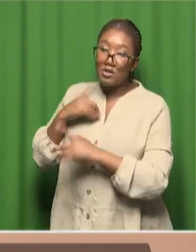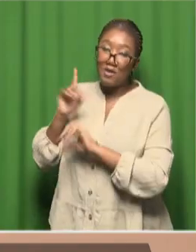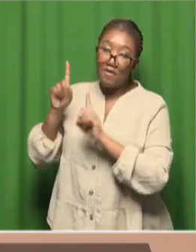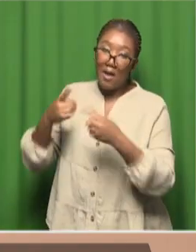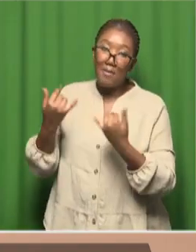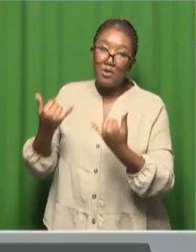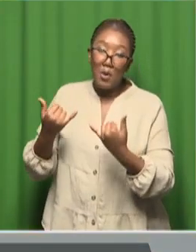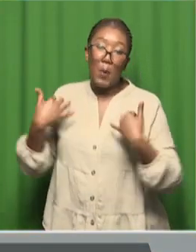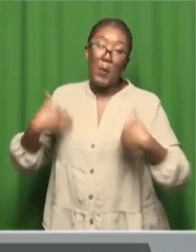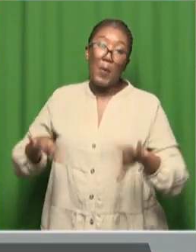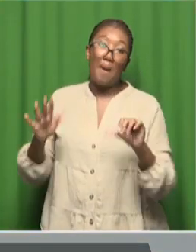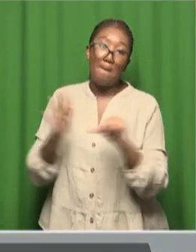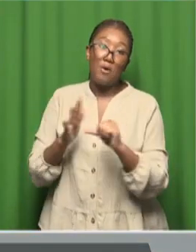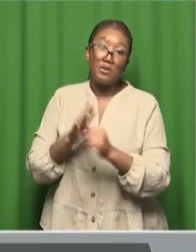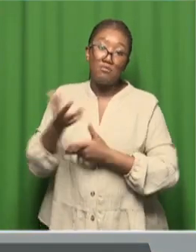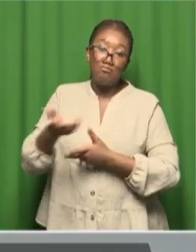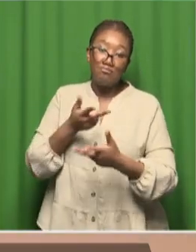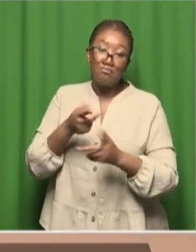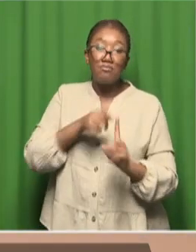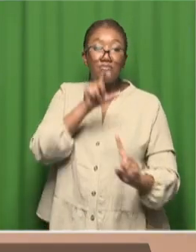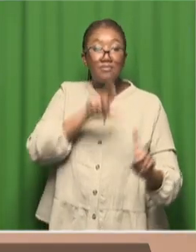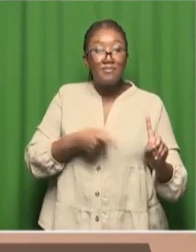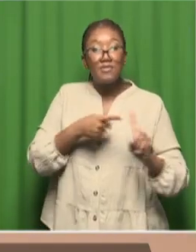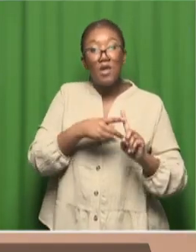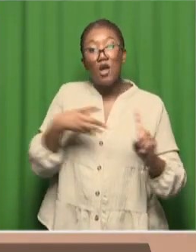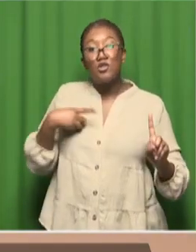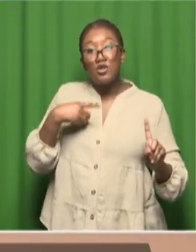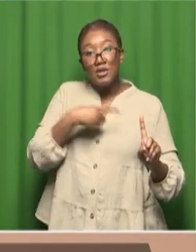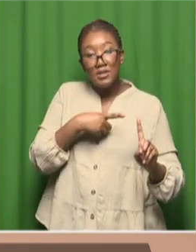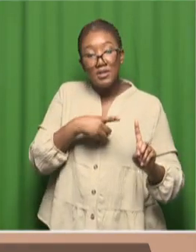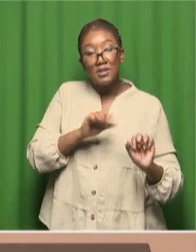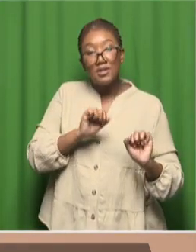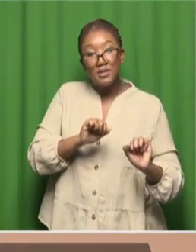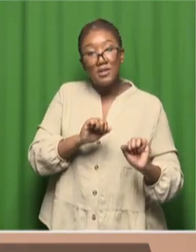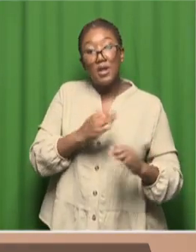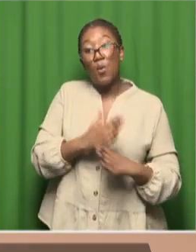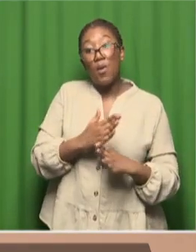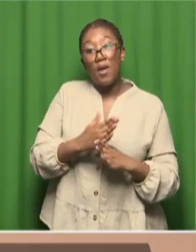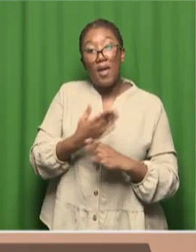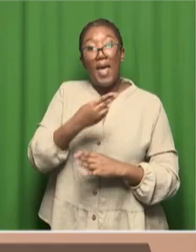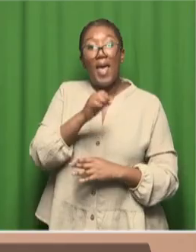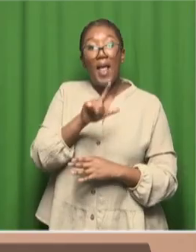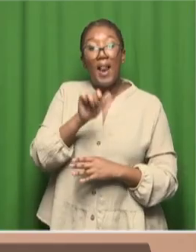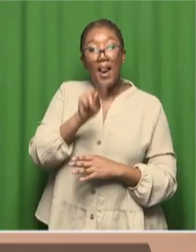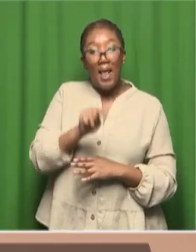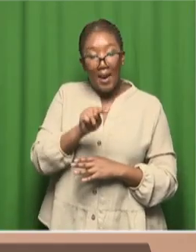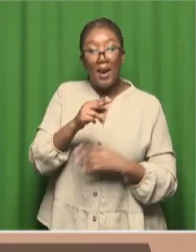Very important conversation. Dr. Reyna Daya, Head of Endocrine Division at Helen Joseph Hospital, University of